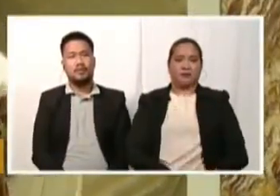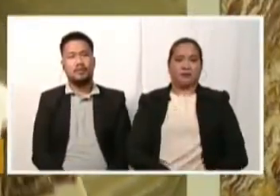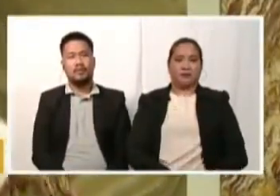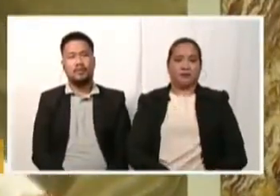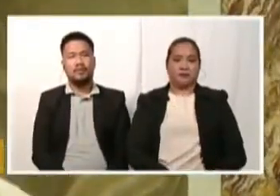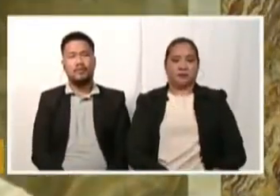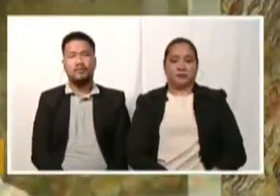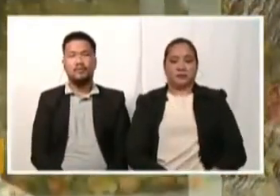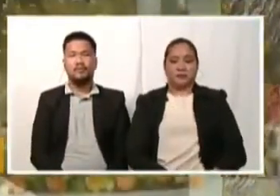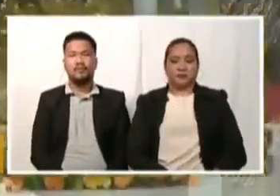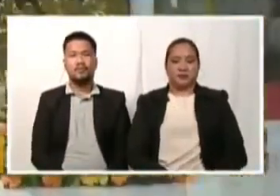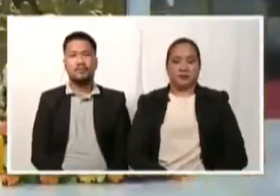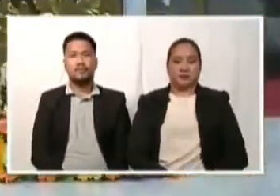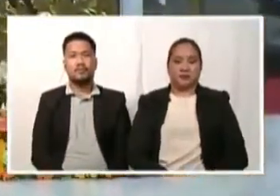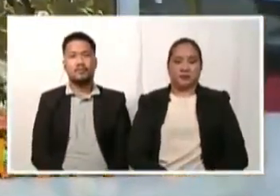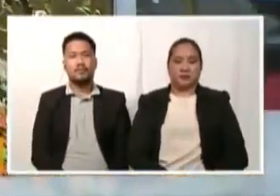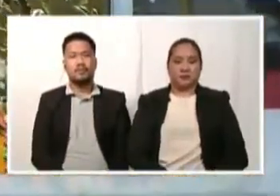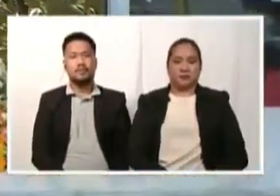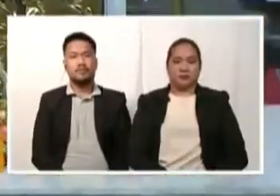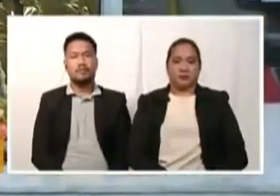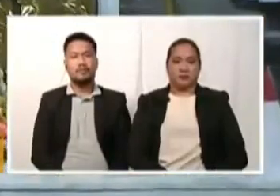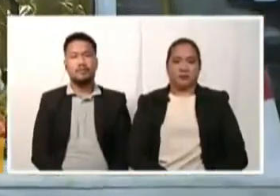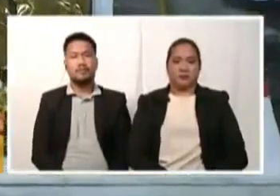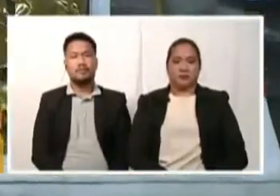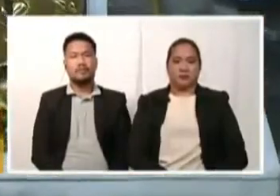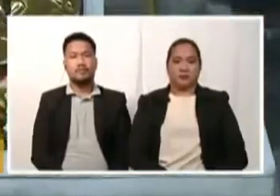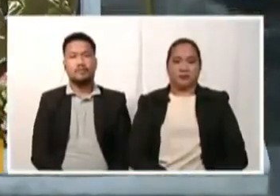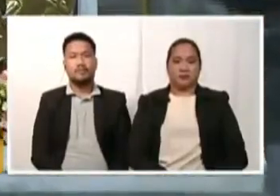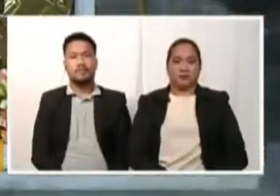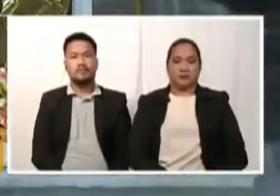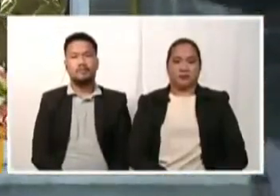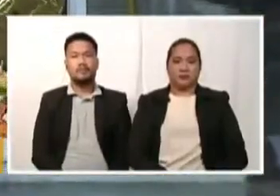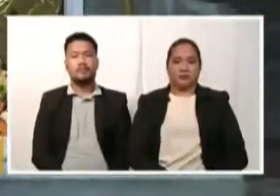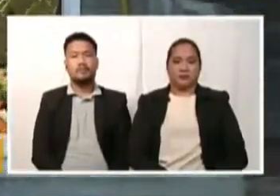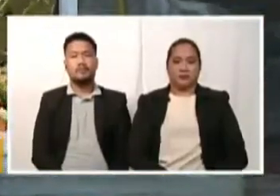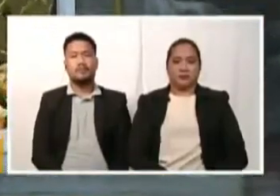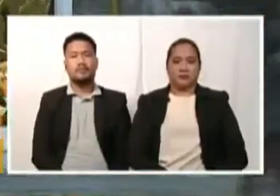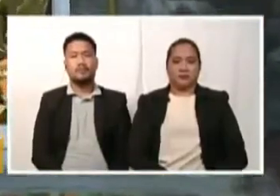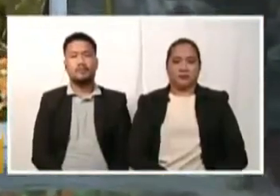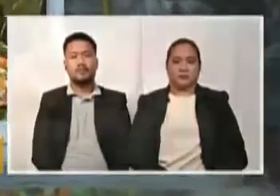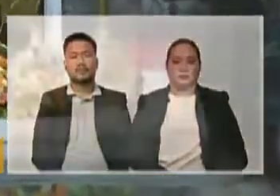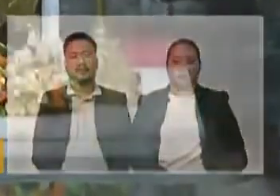seated. You may now put off the lights of your candles.